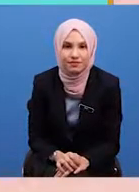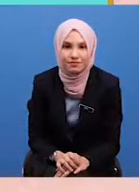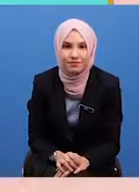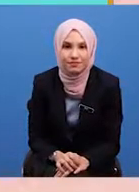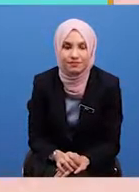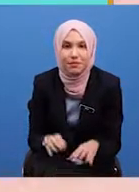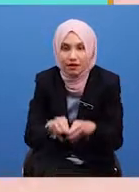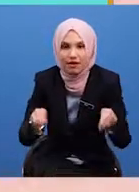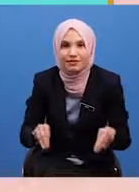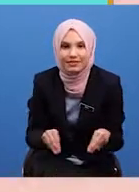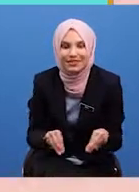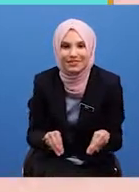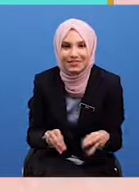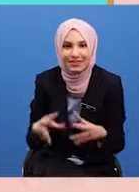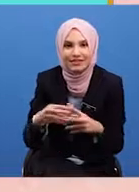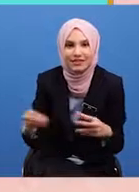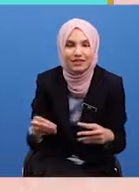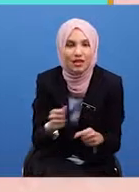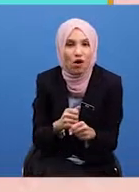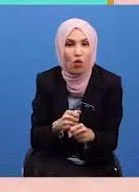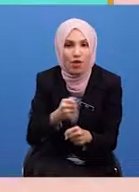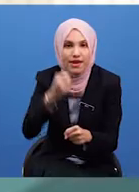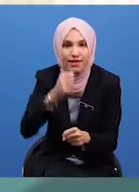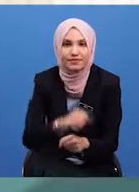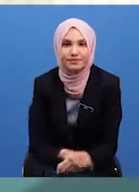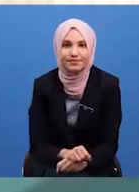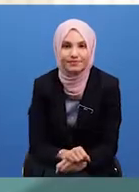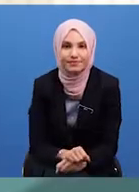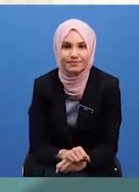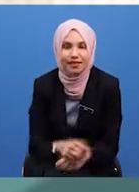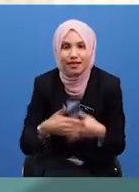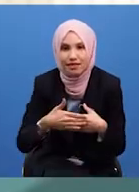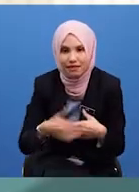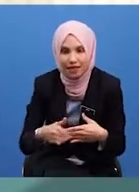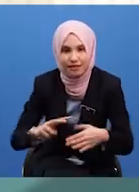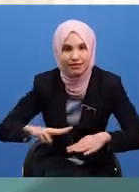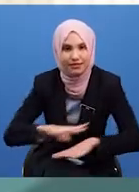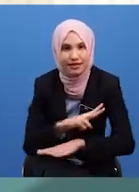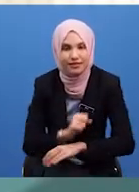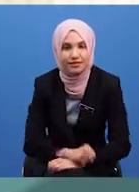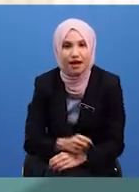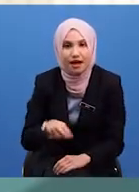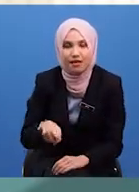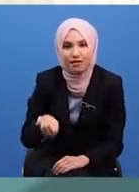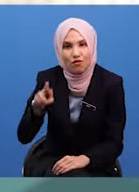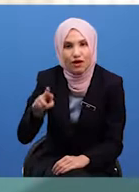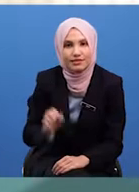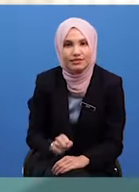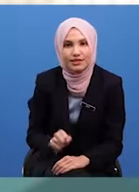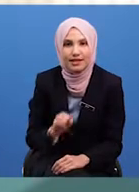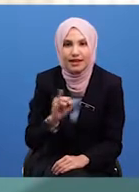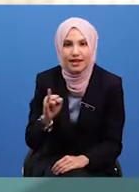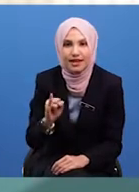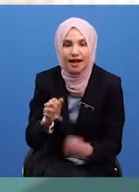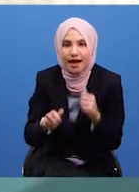mahogany table to select the winner. The next stage is the rising action,